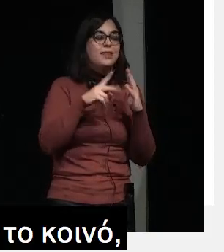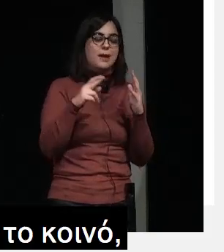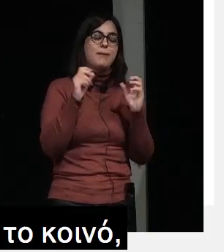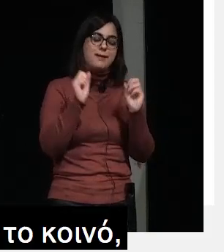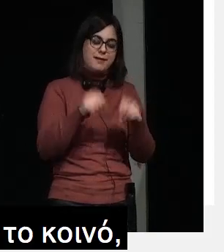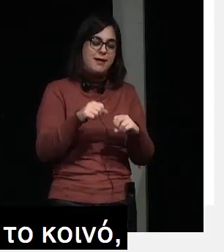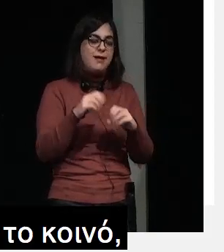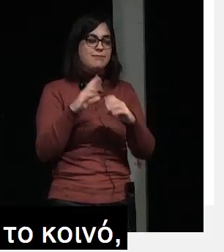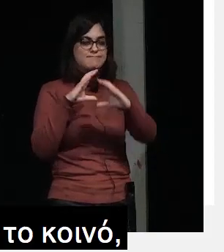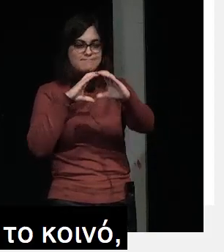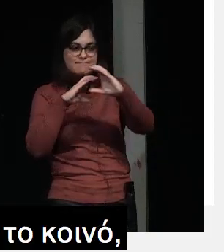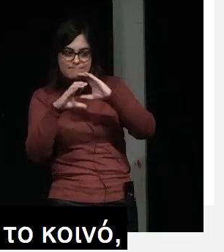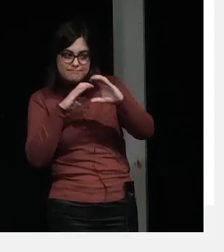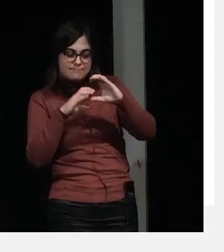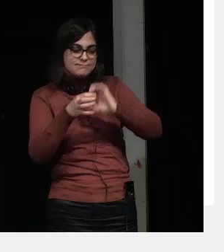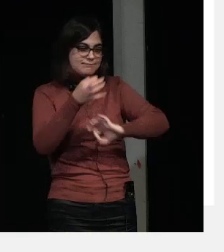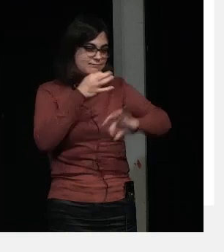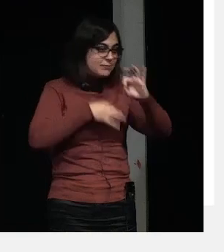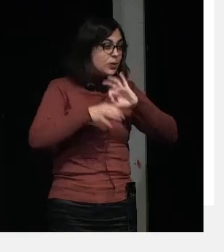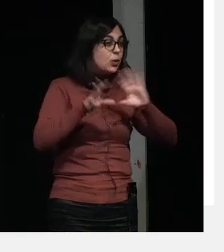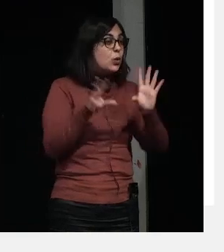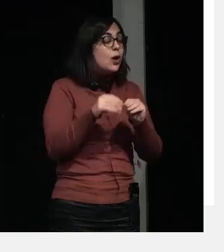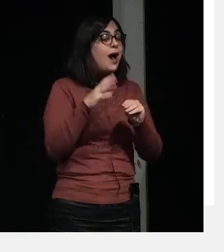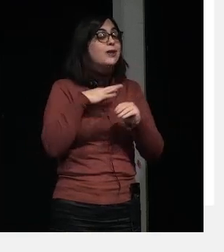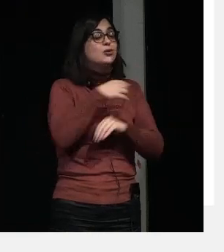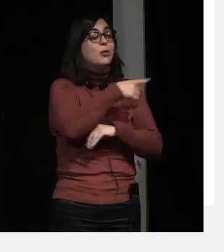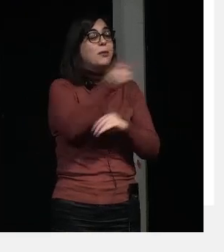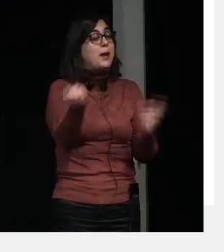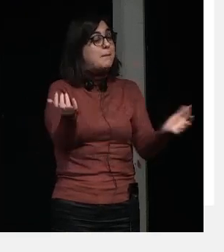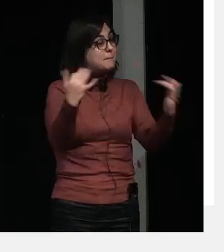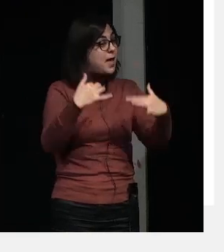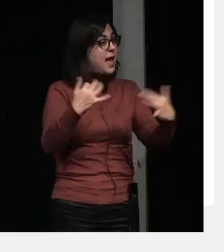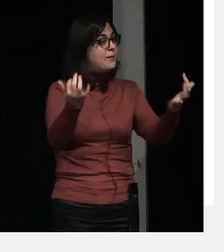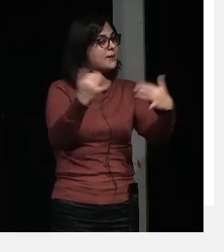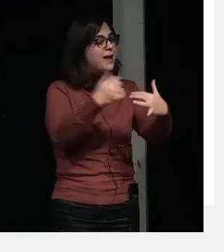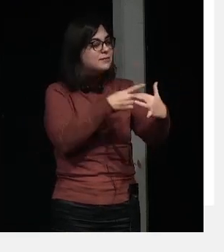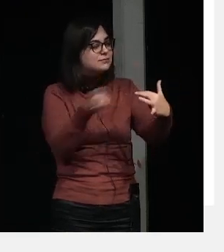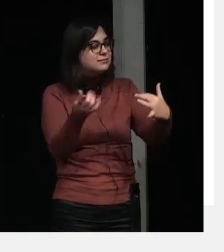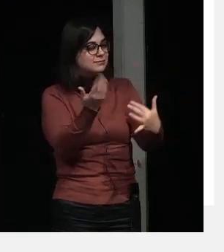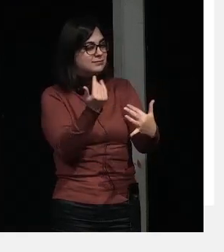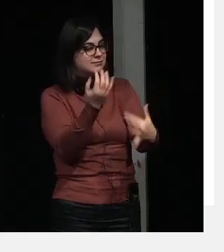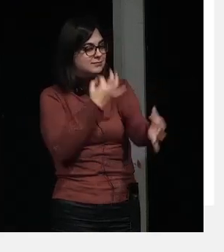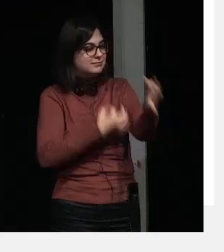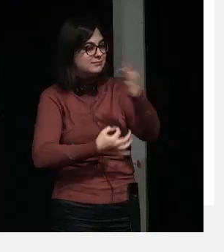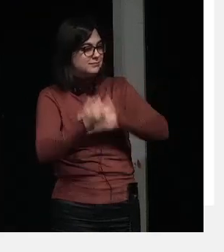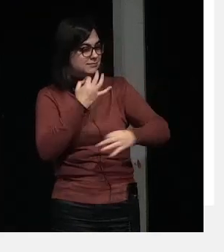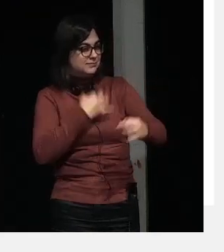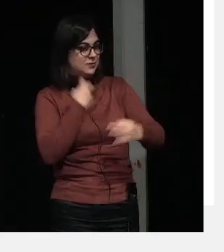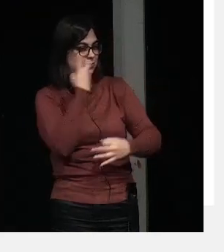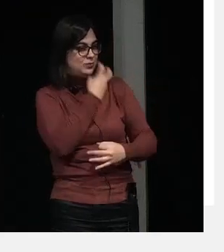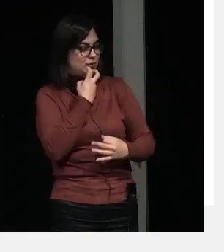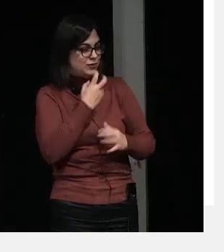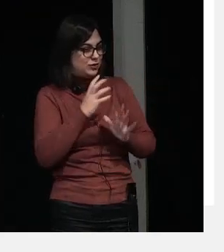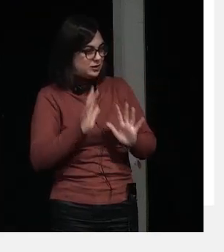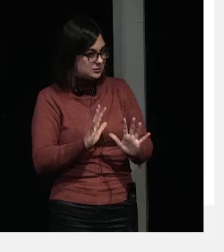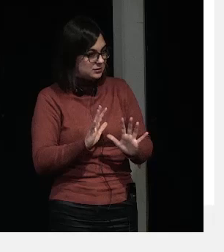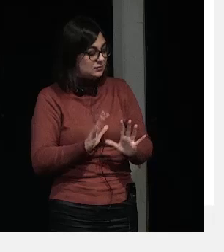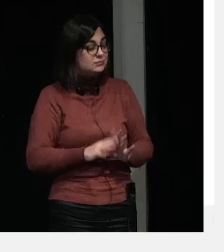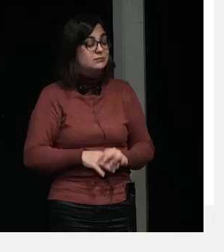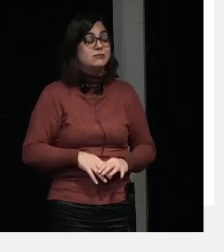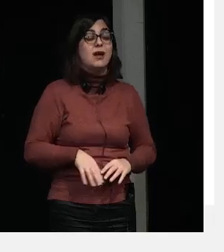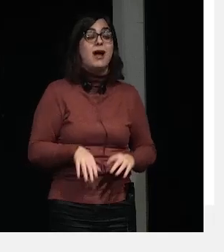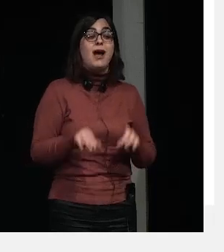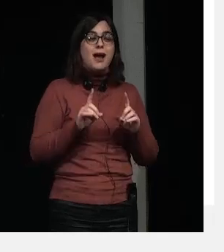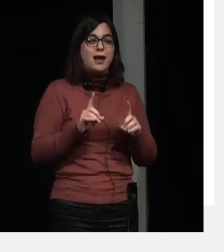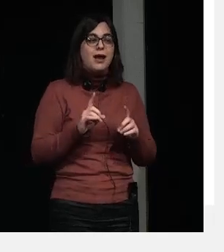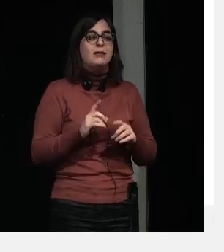and trying to learn from your audiences, but is about is being really transparent of when you fail. That's why I